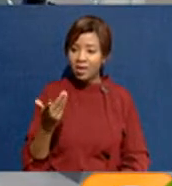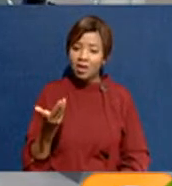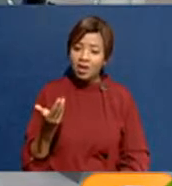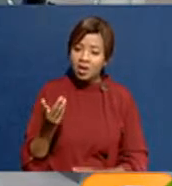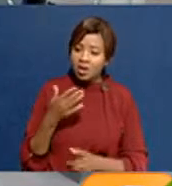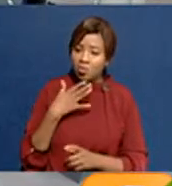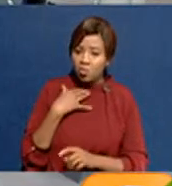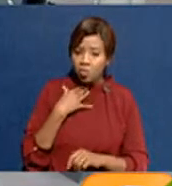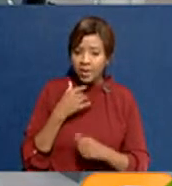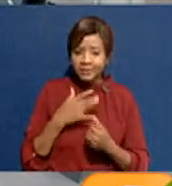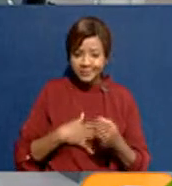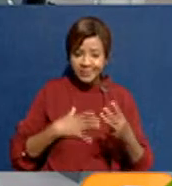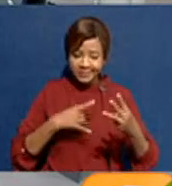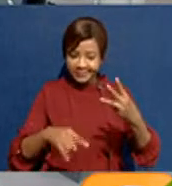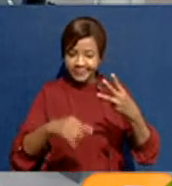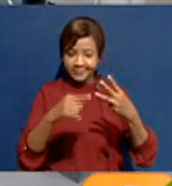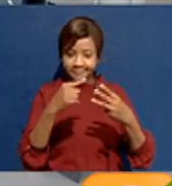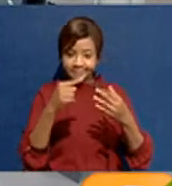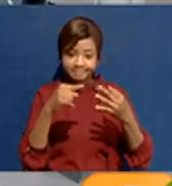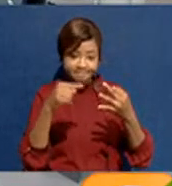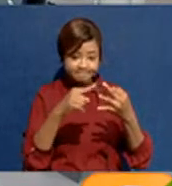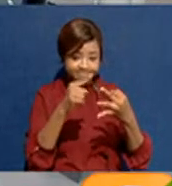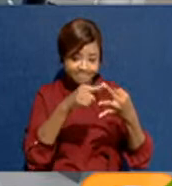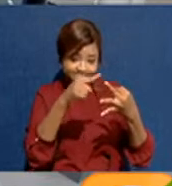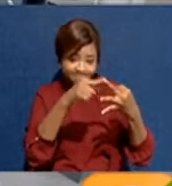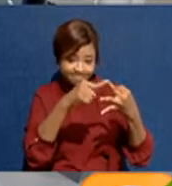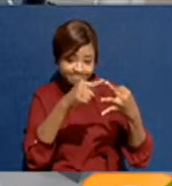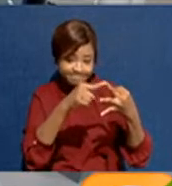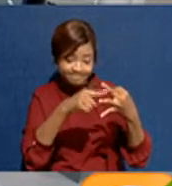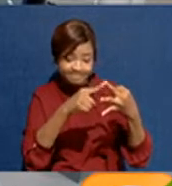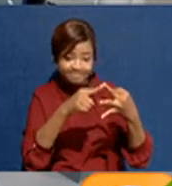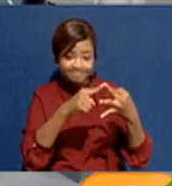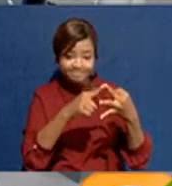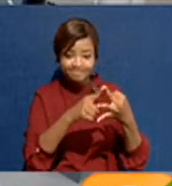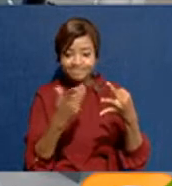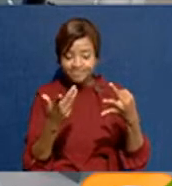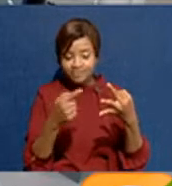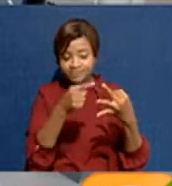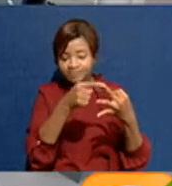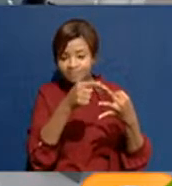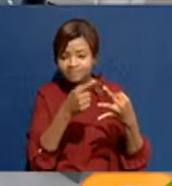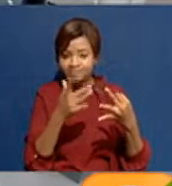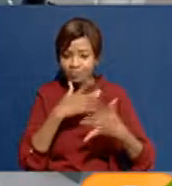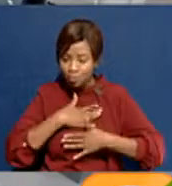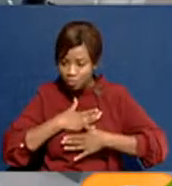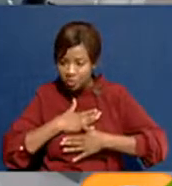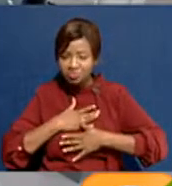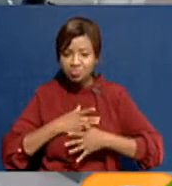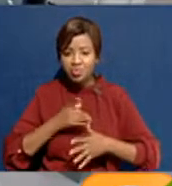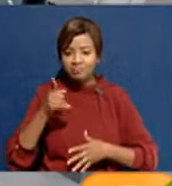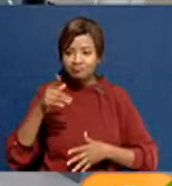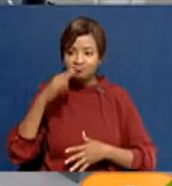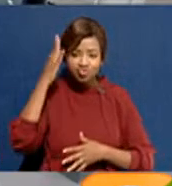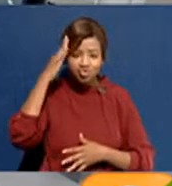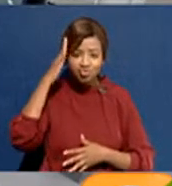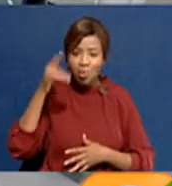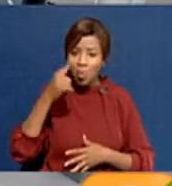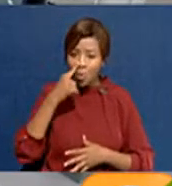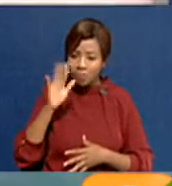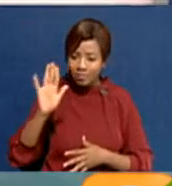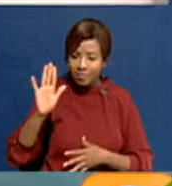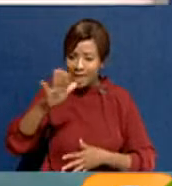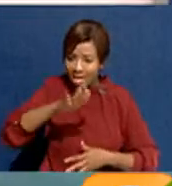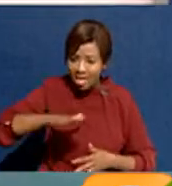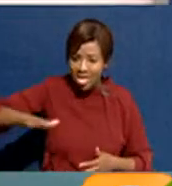Agnes in on this because, you know, you've heard some of the struggles. You know very intimately what happens with your constituents on the